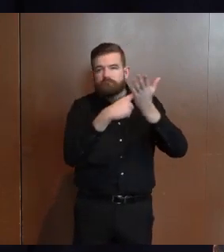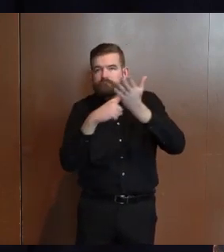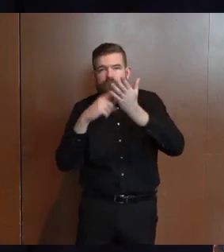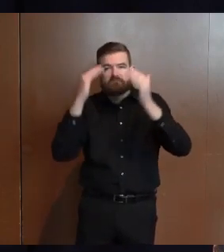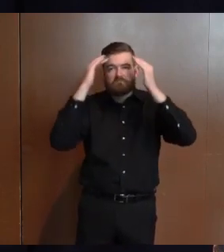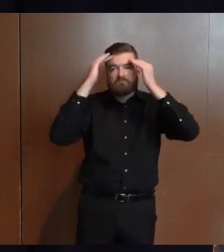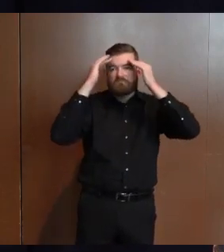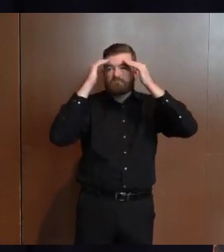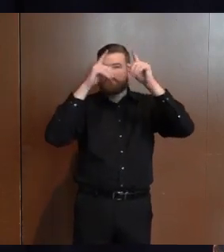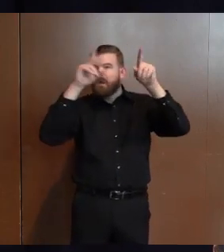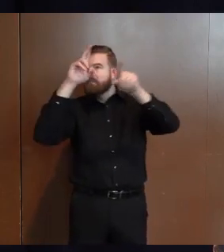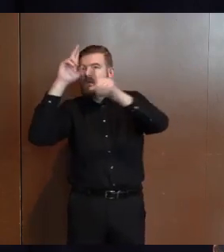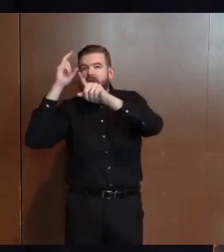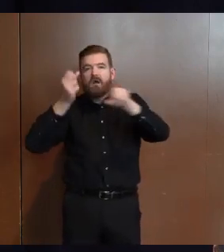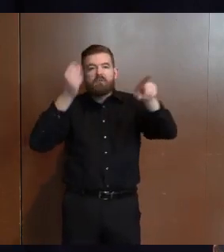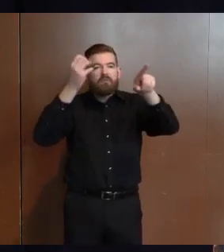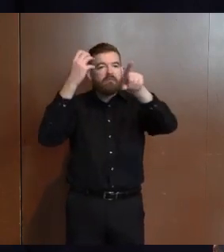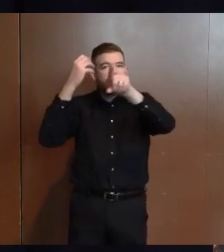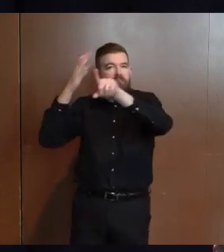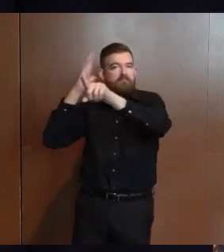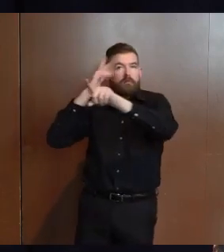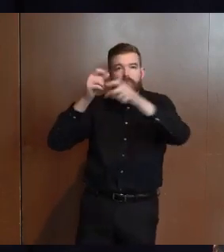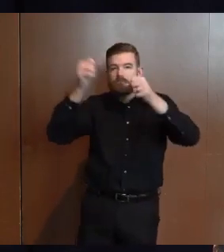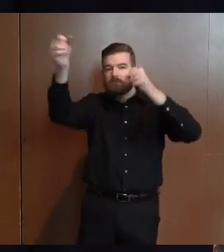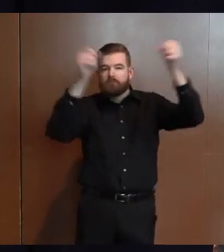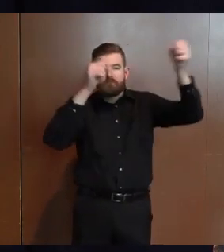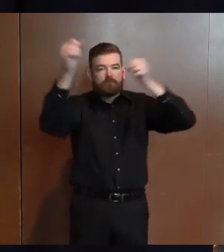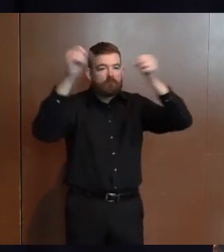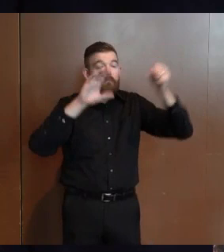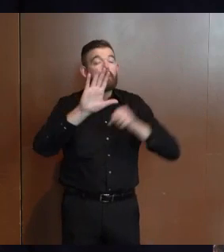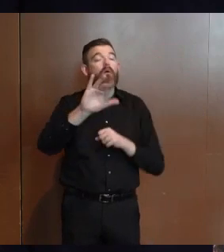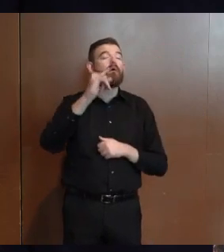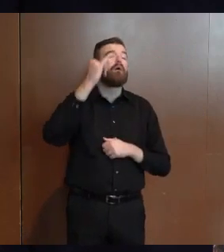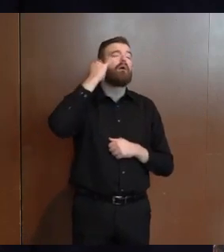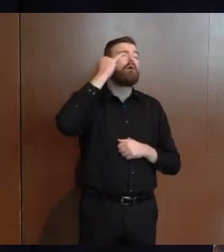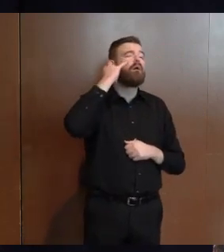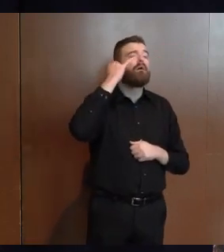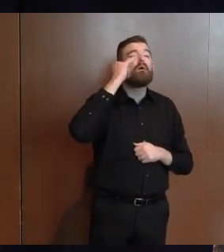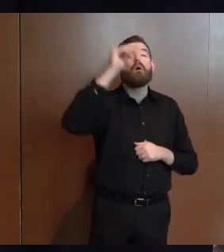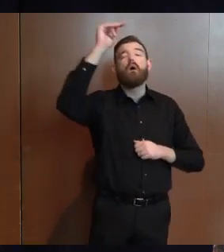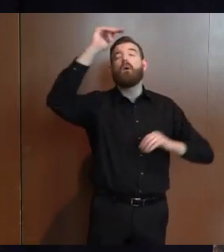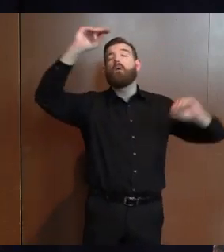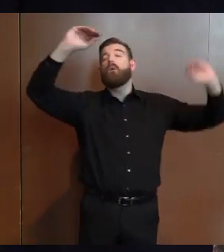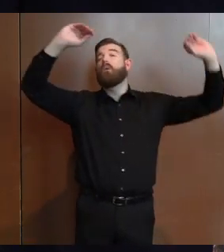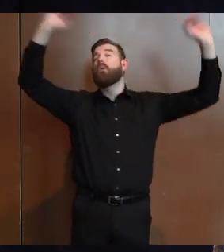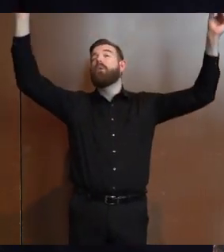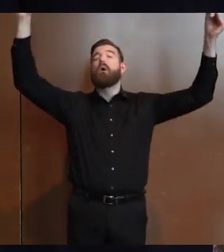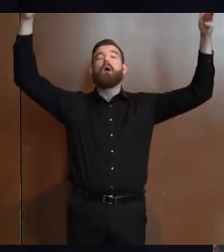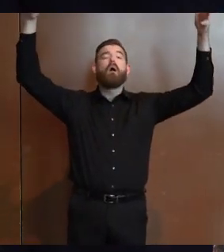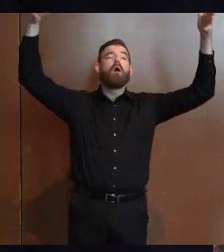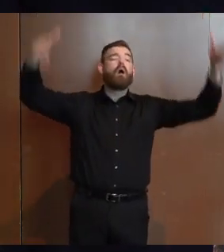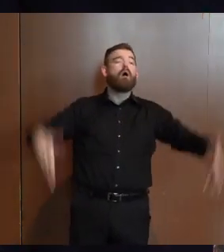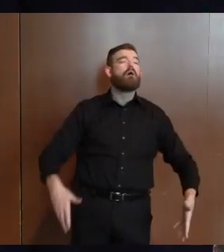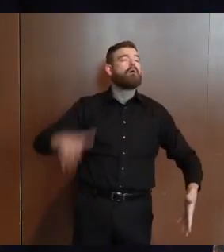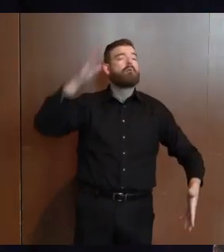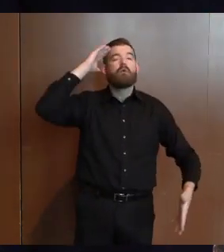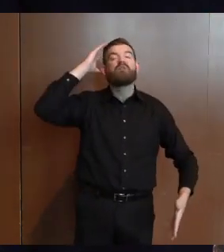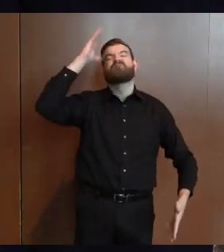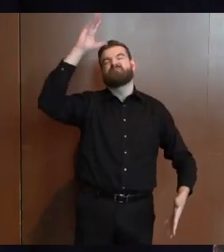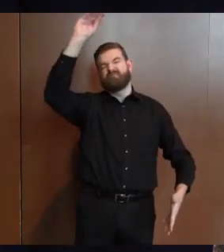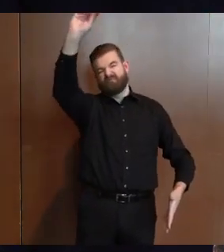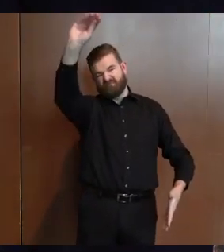Patients would only get moved if there was nothing else left. And that's why we're using the level ones, because our